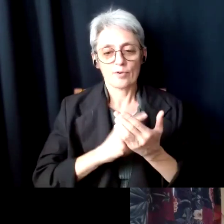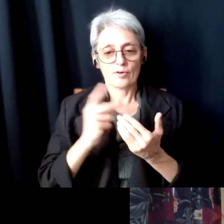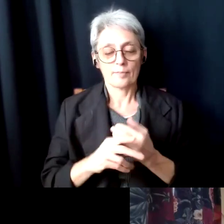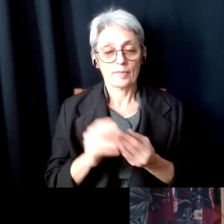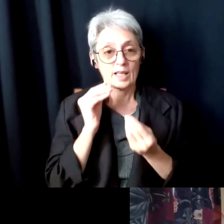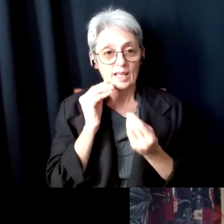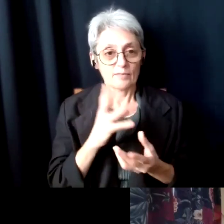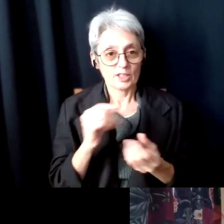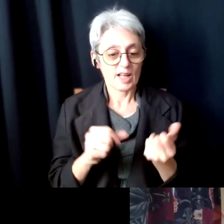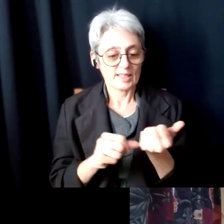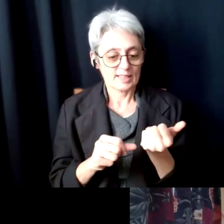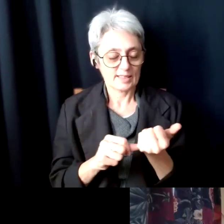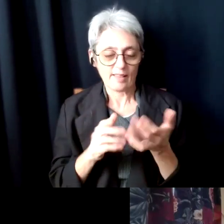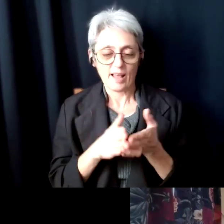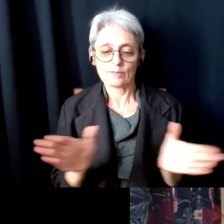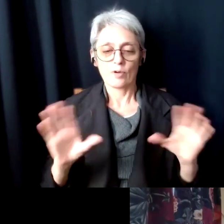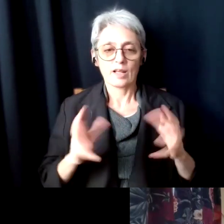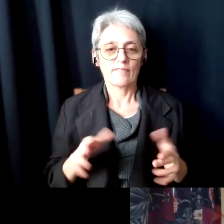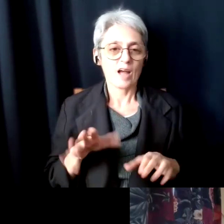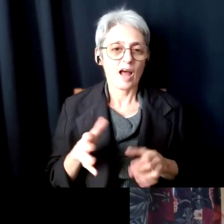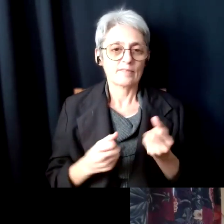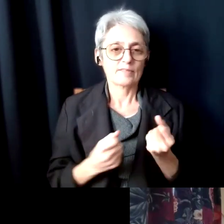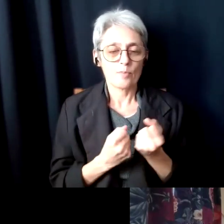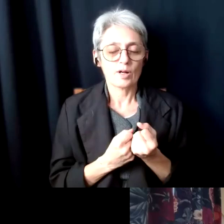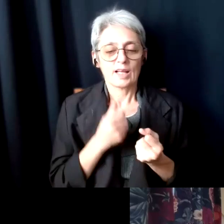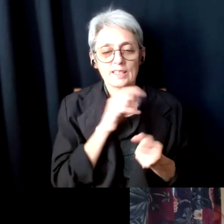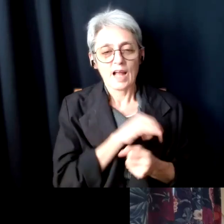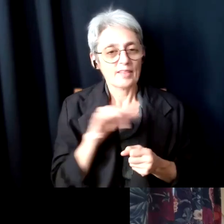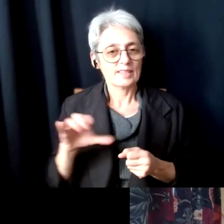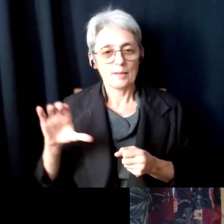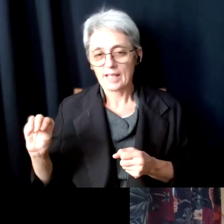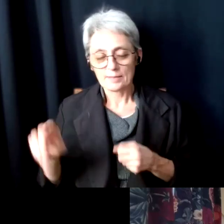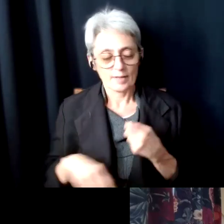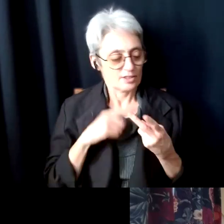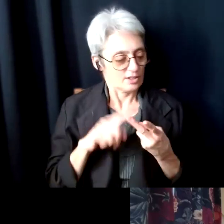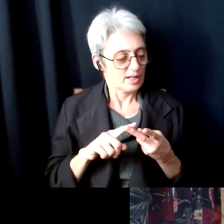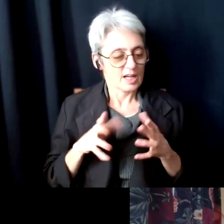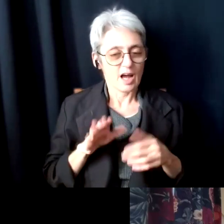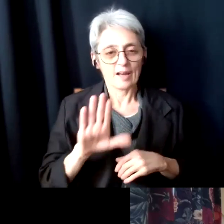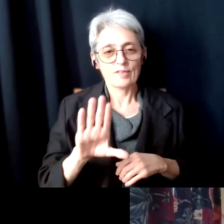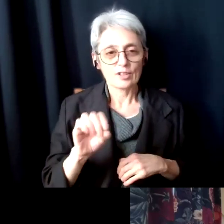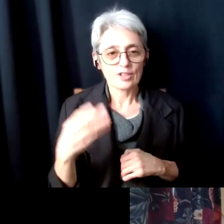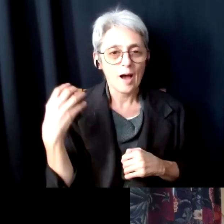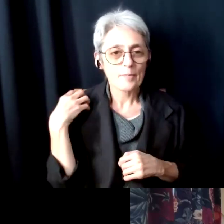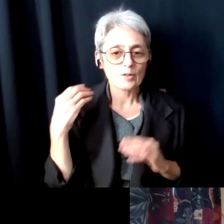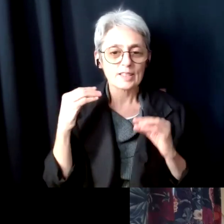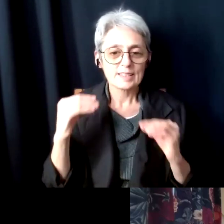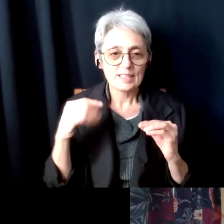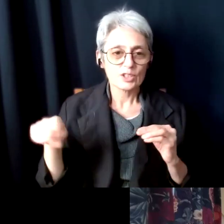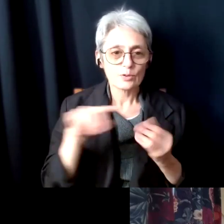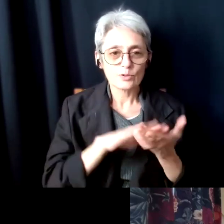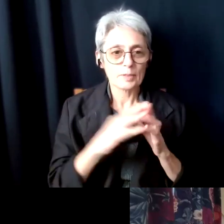broad category of kind of support that's different from a case manager, that's kind of your job coach teaching you to be an employer. And